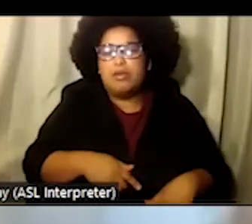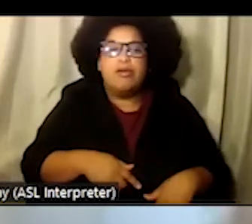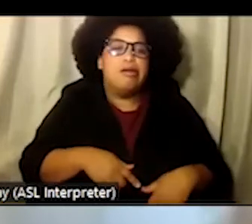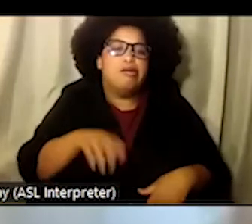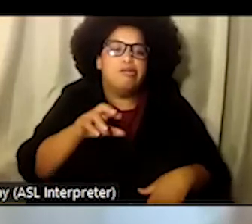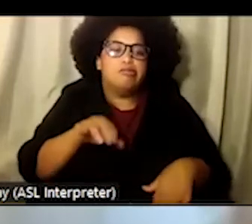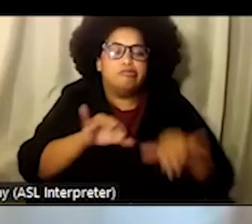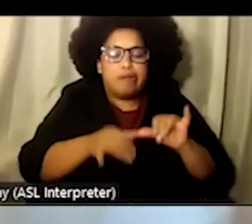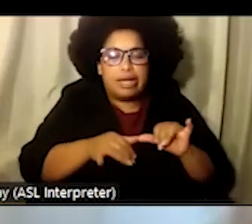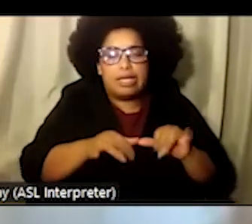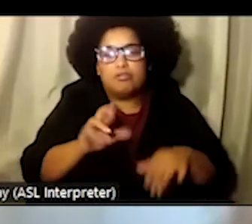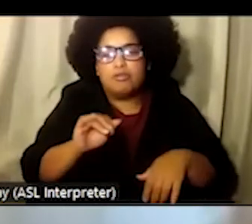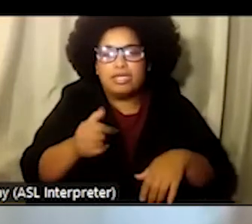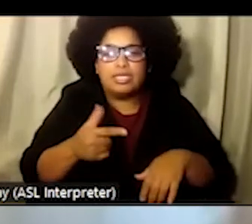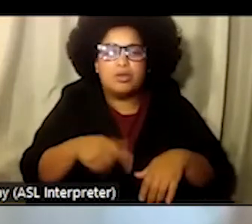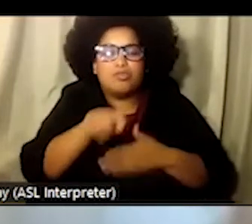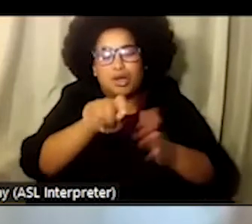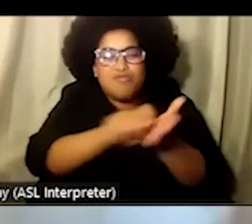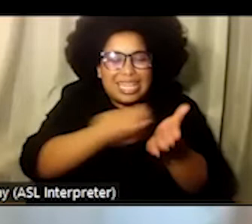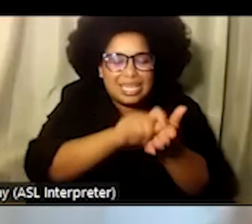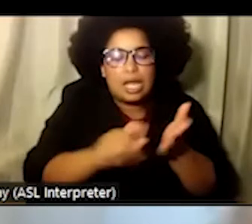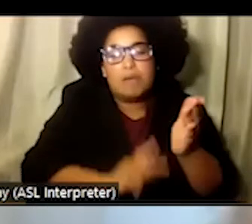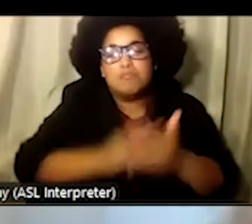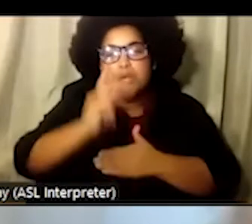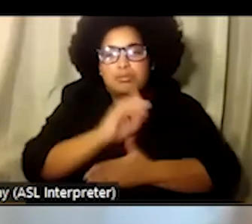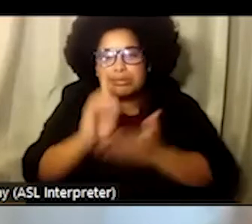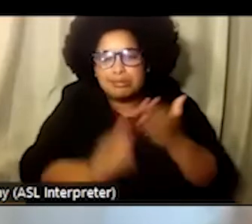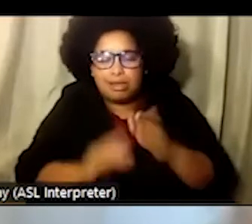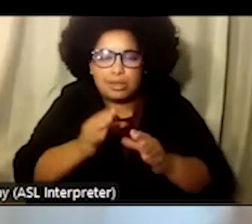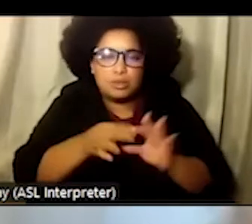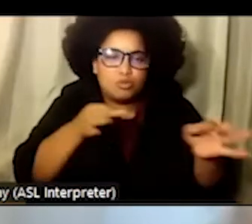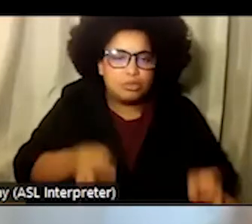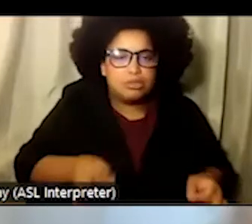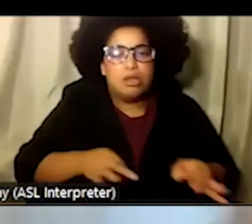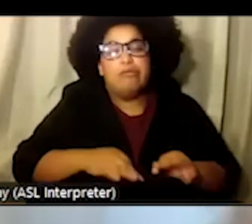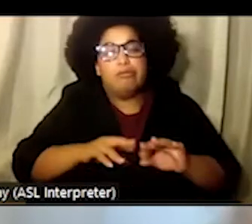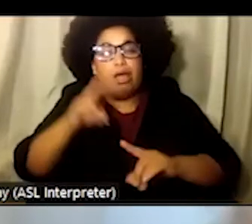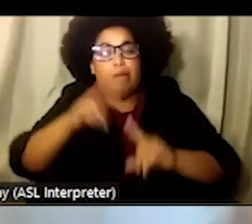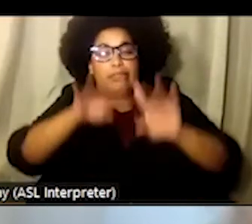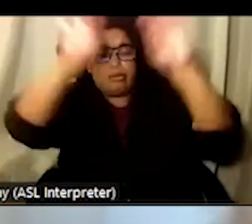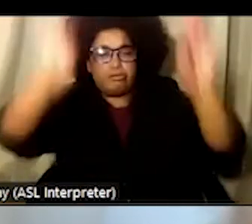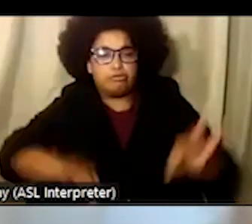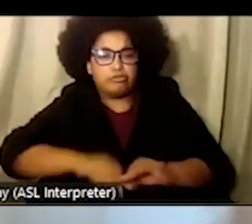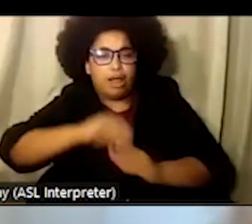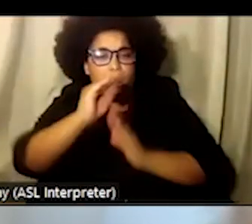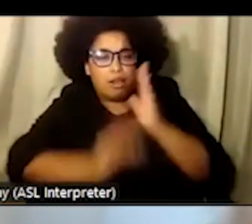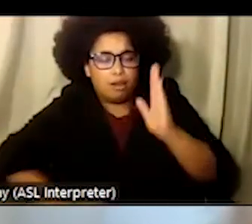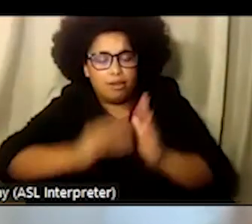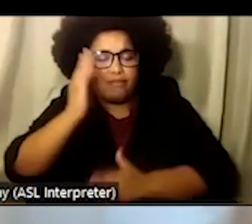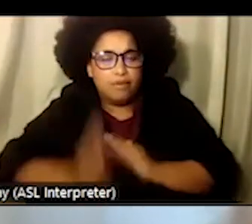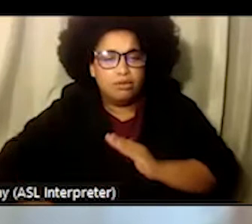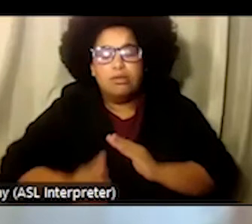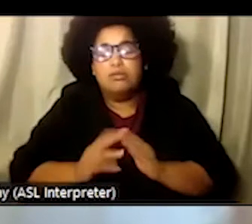or a program description, completing the application to make sure that providers meet the